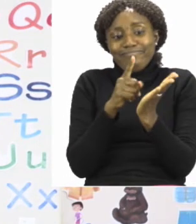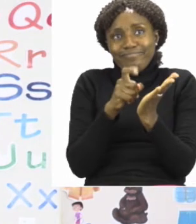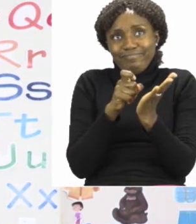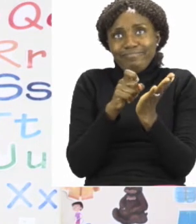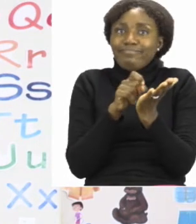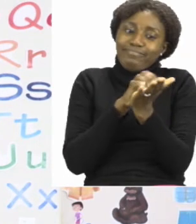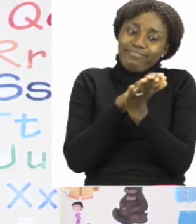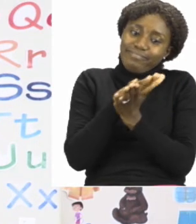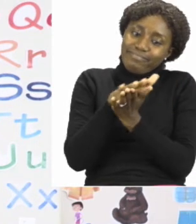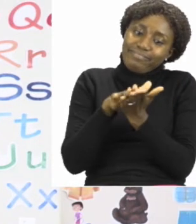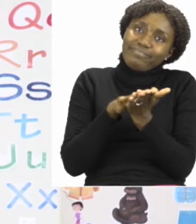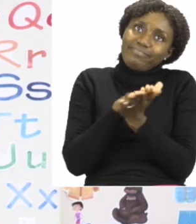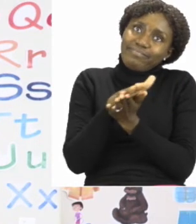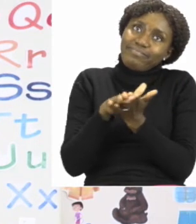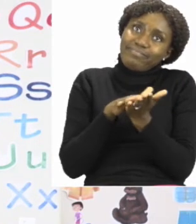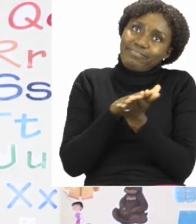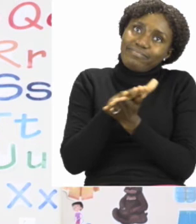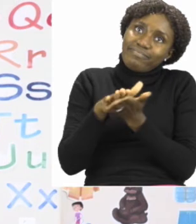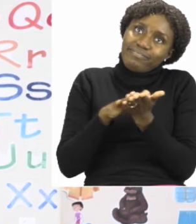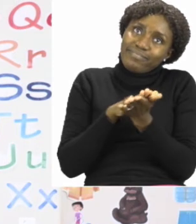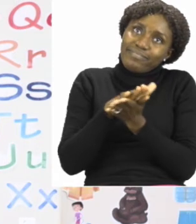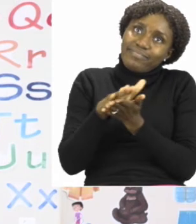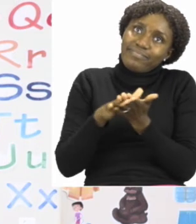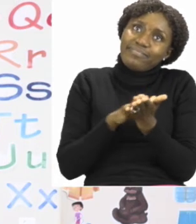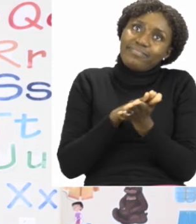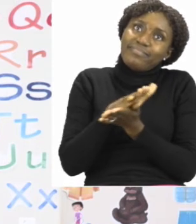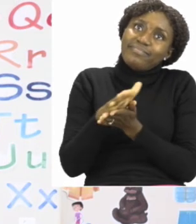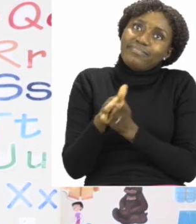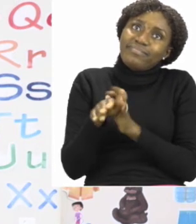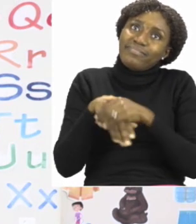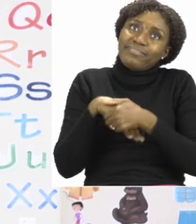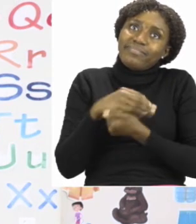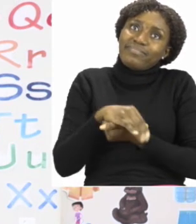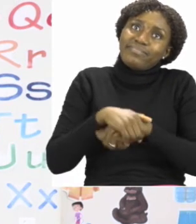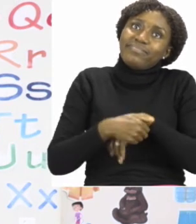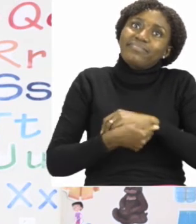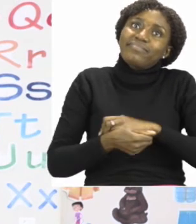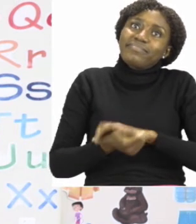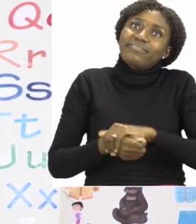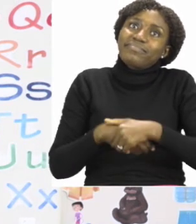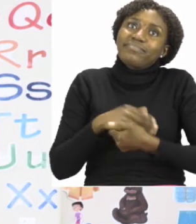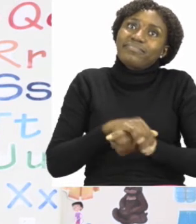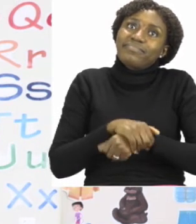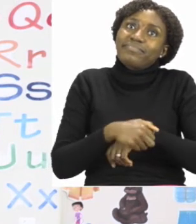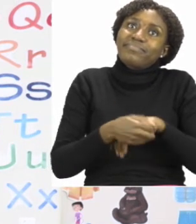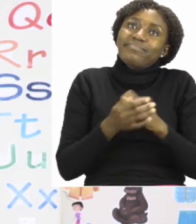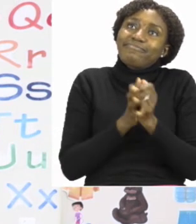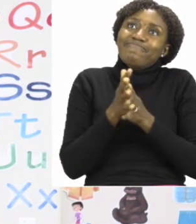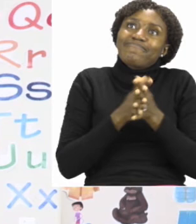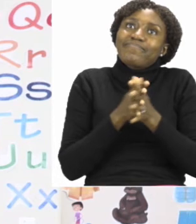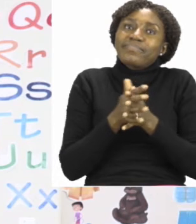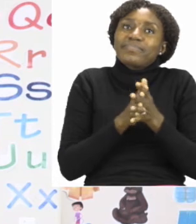our sanitizer and we rub inside our hands, around our hands, in